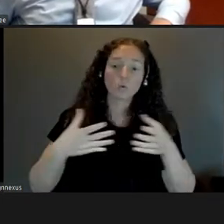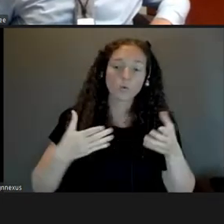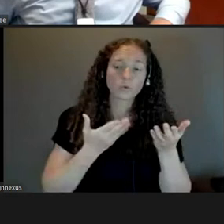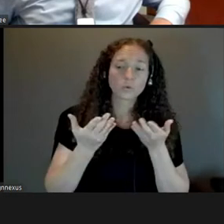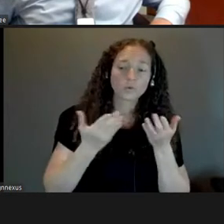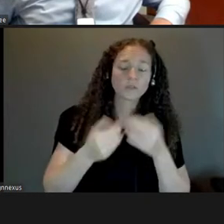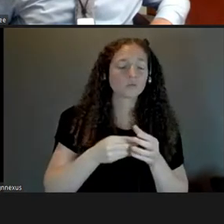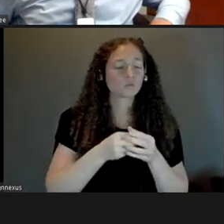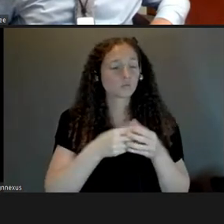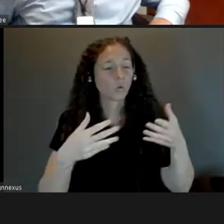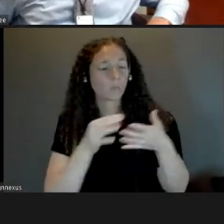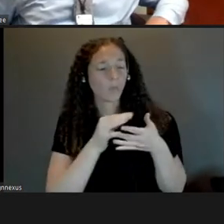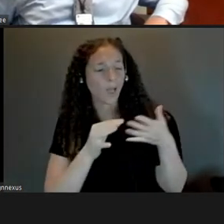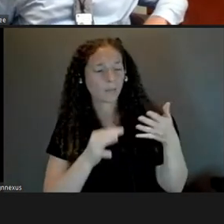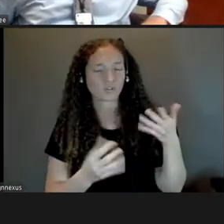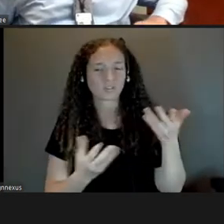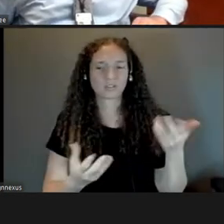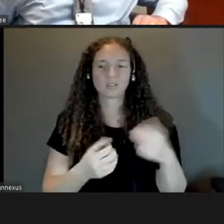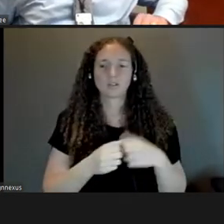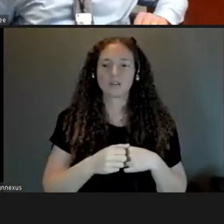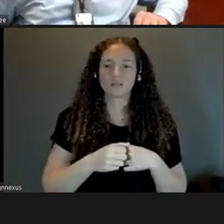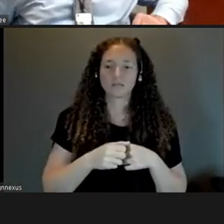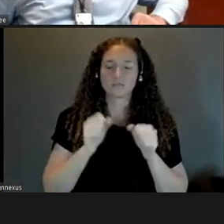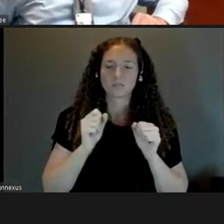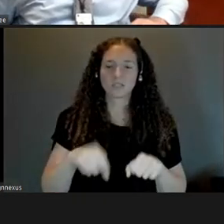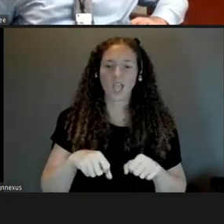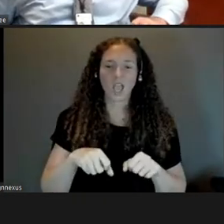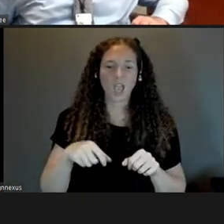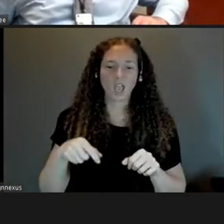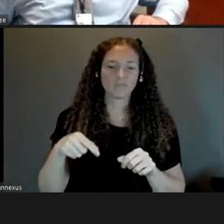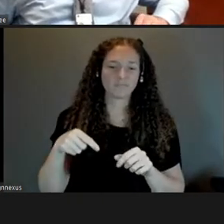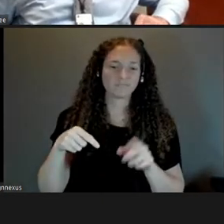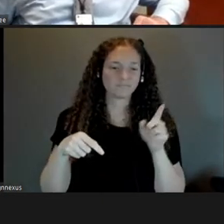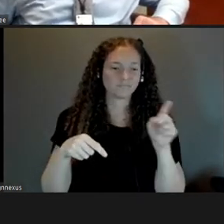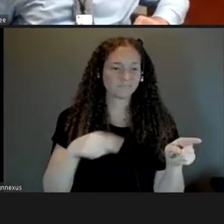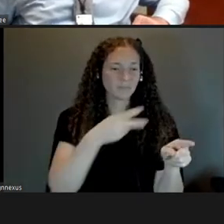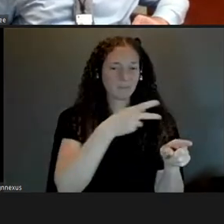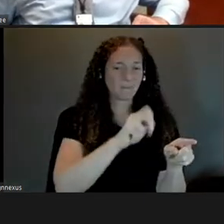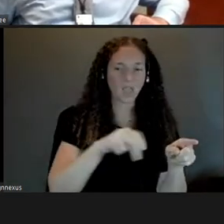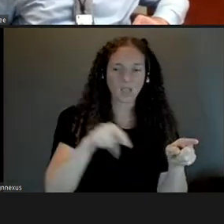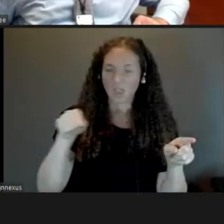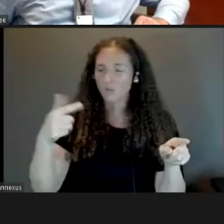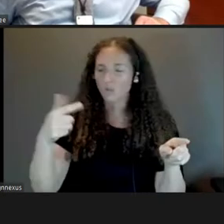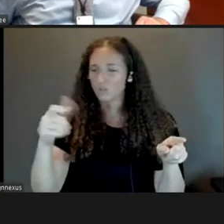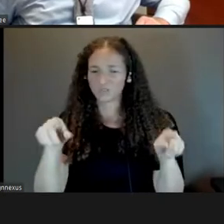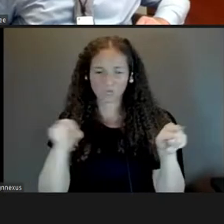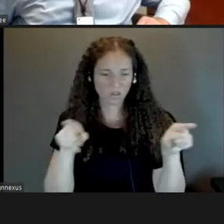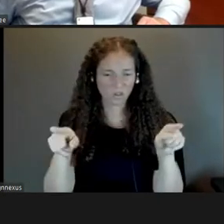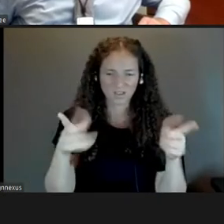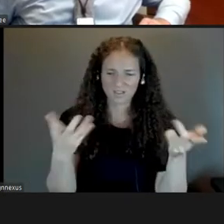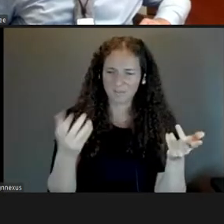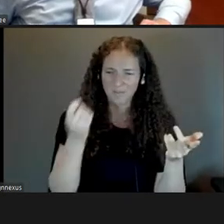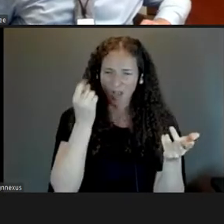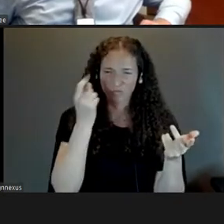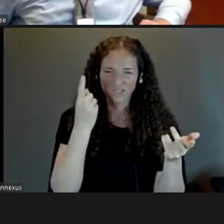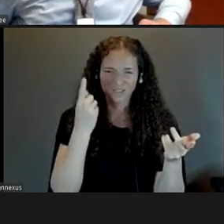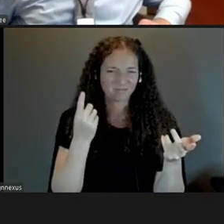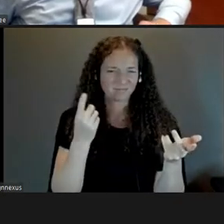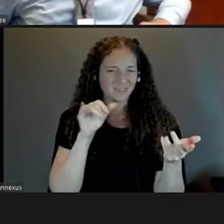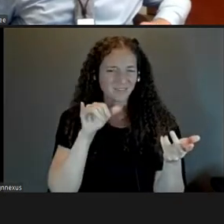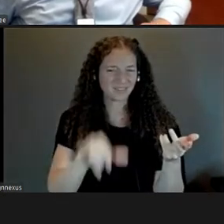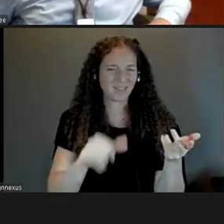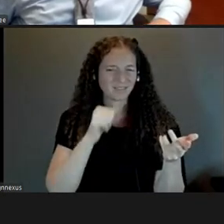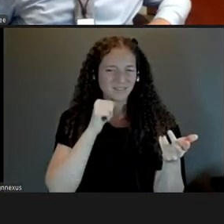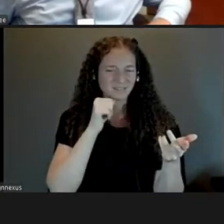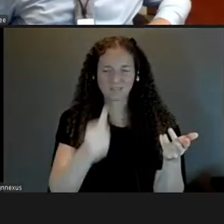options, and an option to Grand Central and an option to Penn Station is not a growth in options when you're coming home. You can't just magically